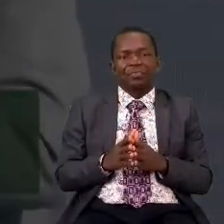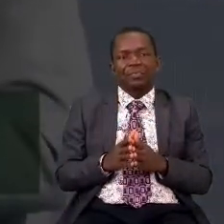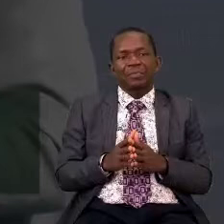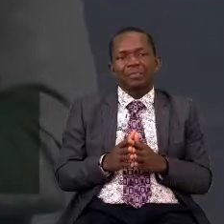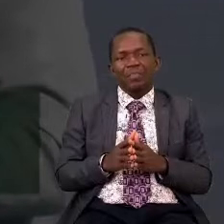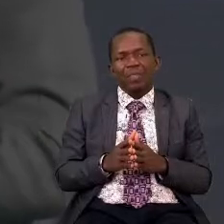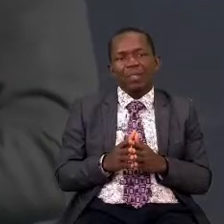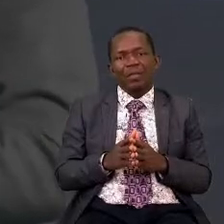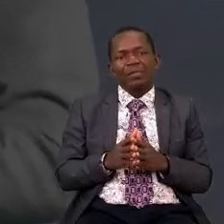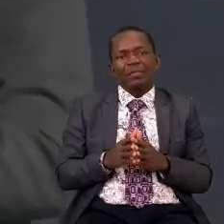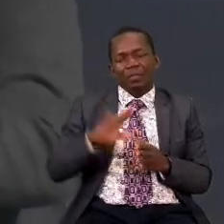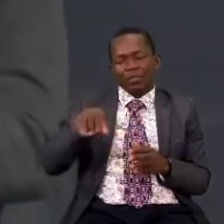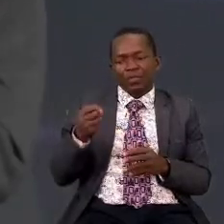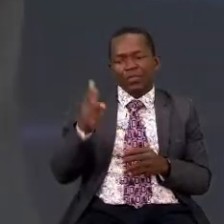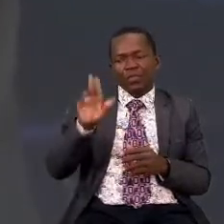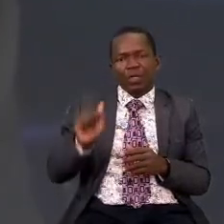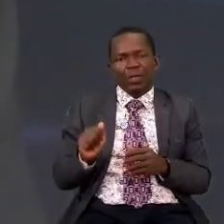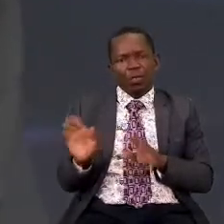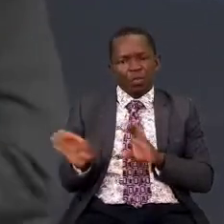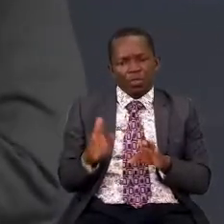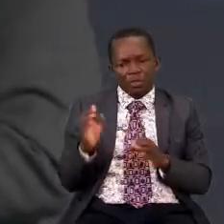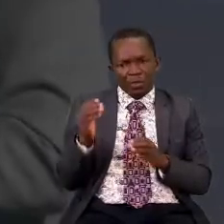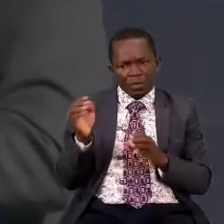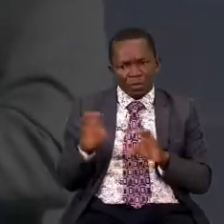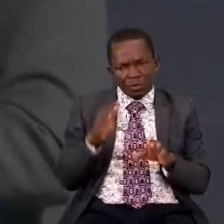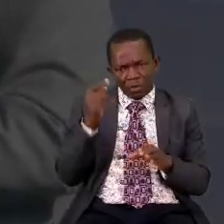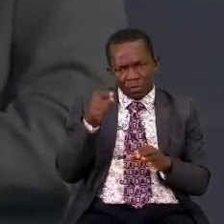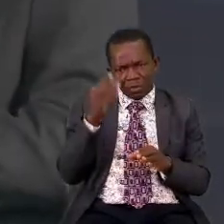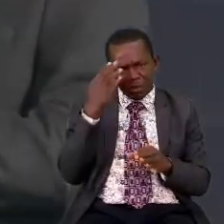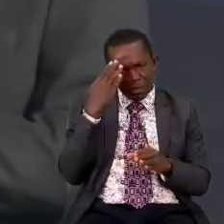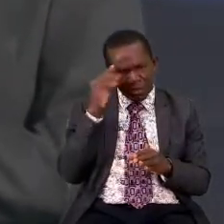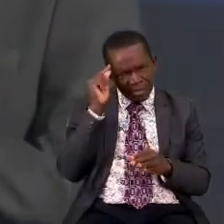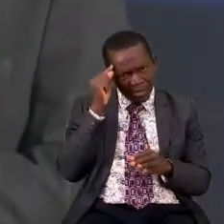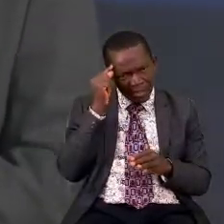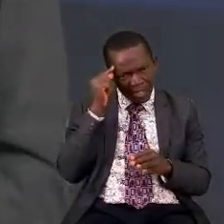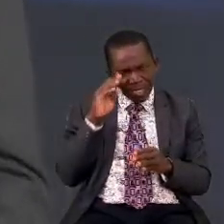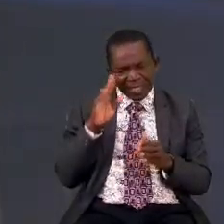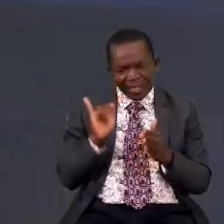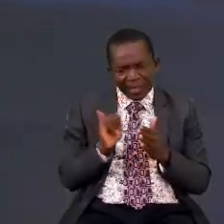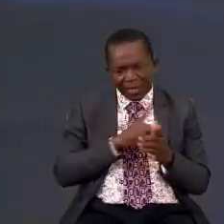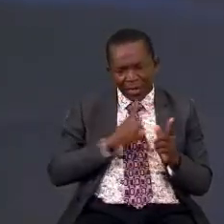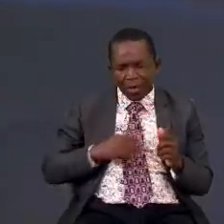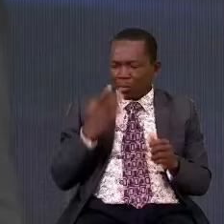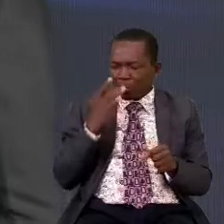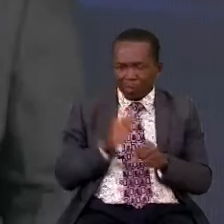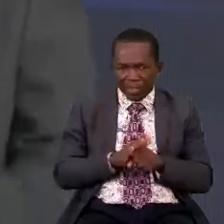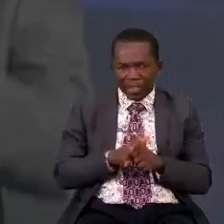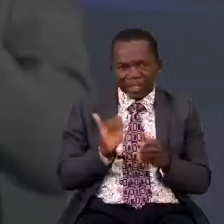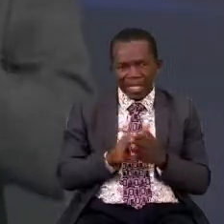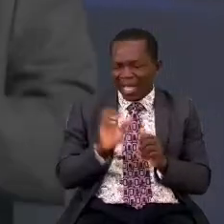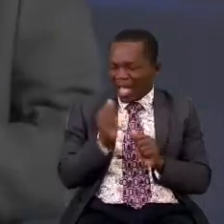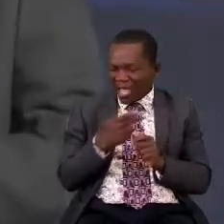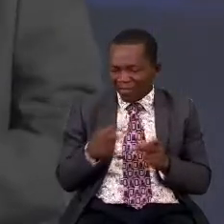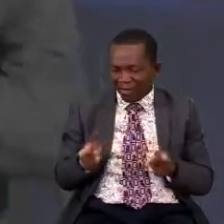the sole of your foot shall tread upon, that have I given unto you. Joshua said, he's not giving me